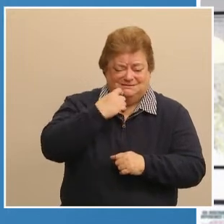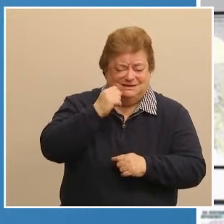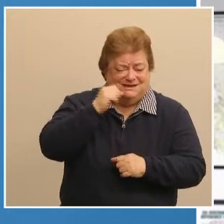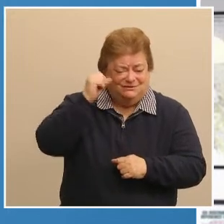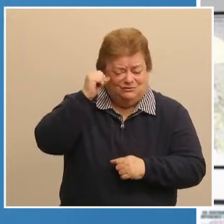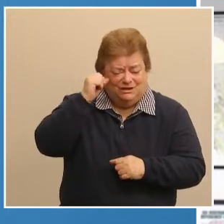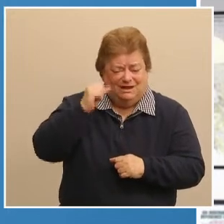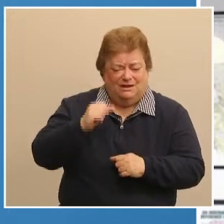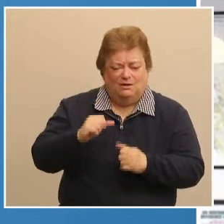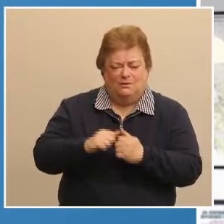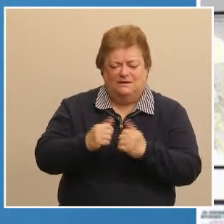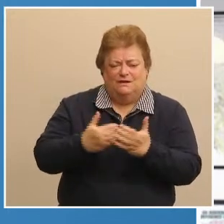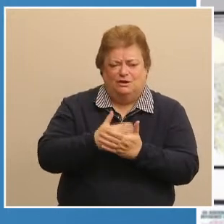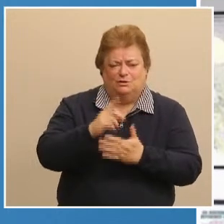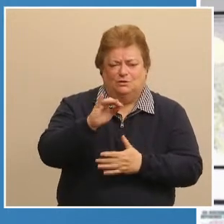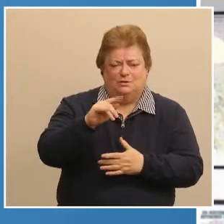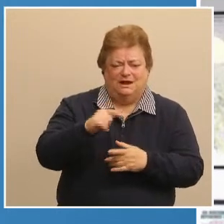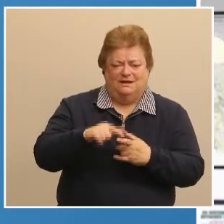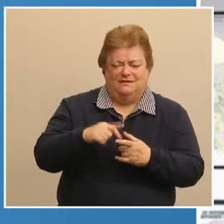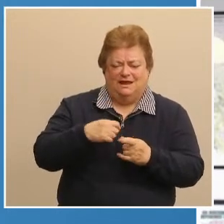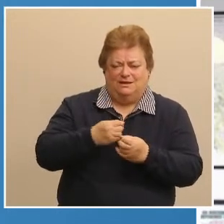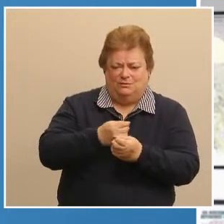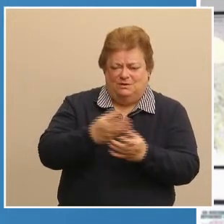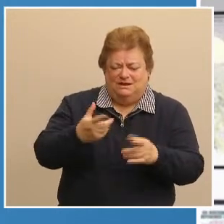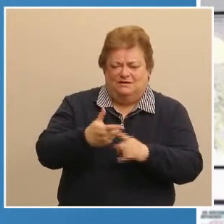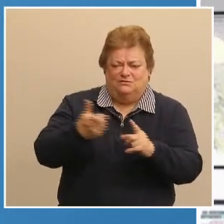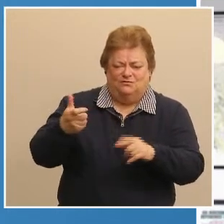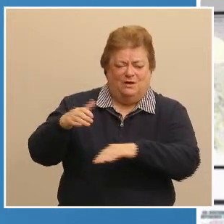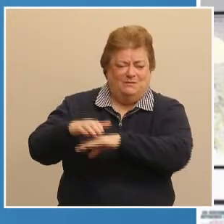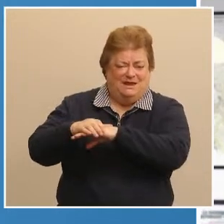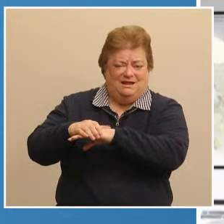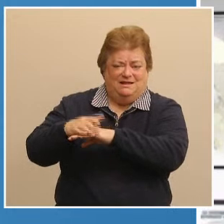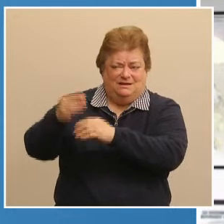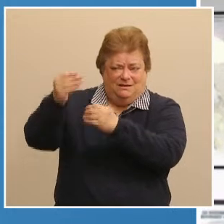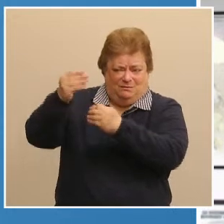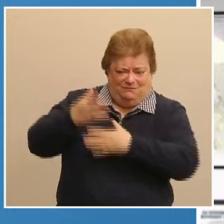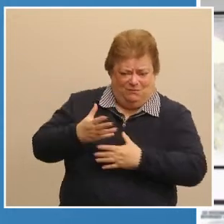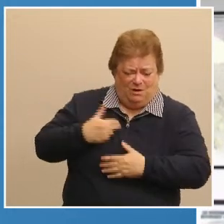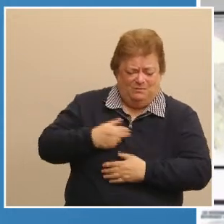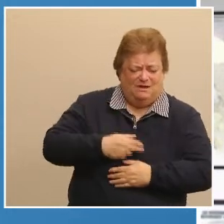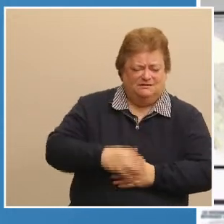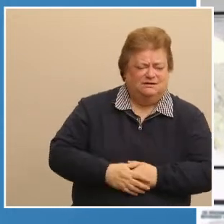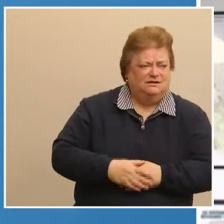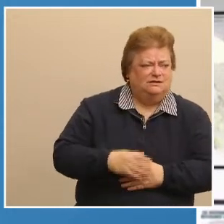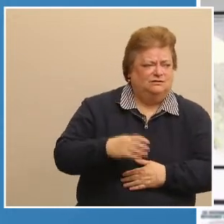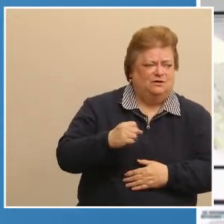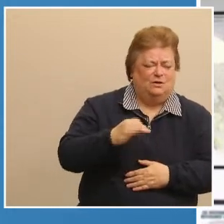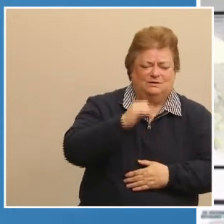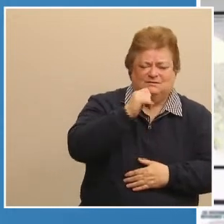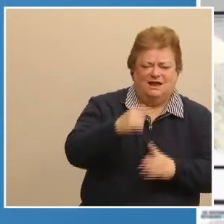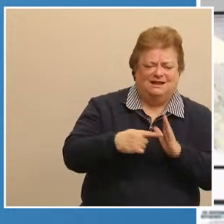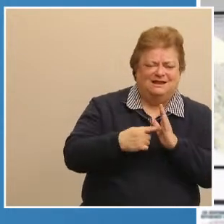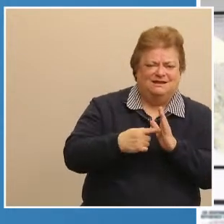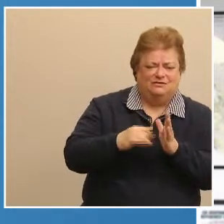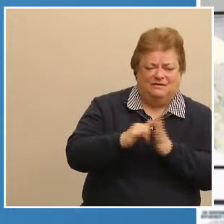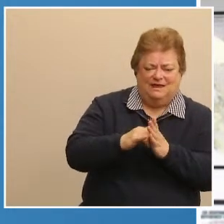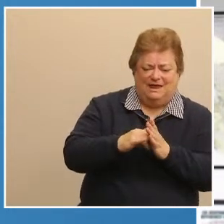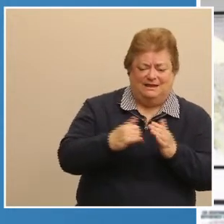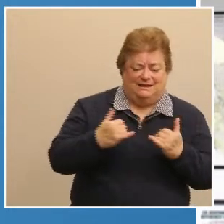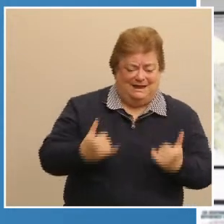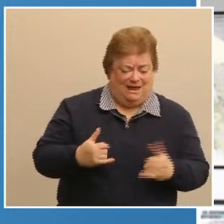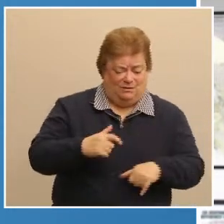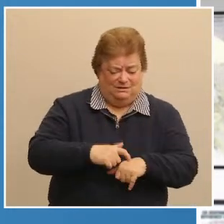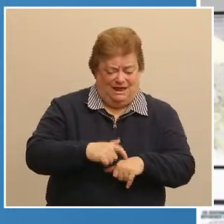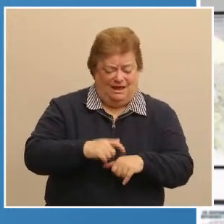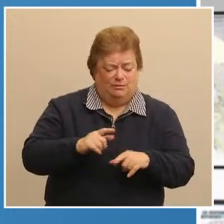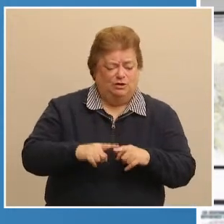with new data released from the UK. And so, as you say, this is not an indication or not a time for us